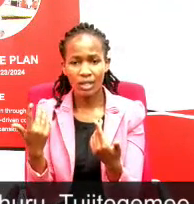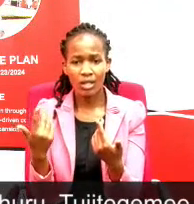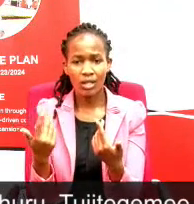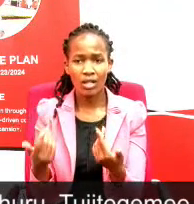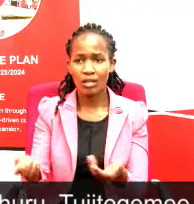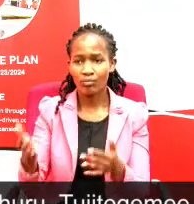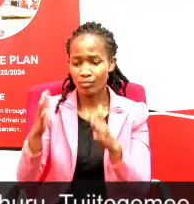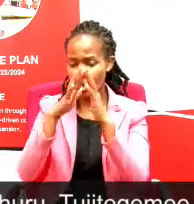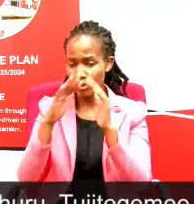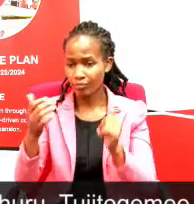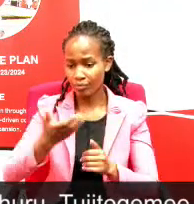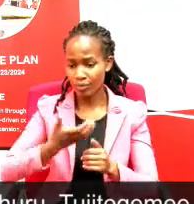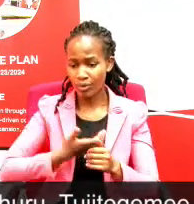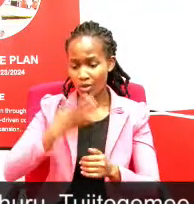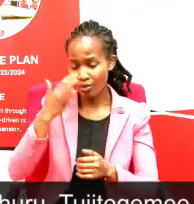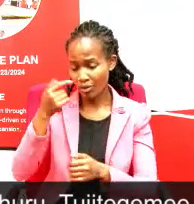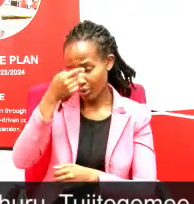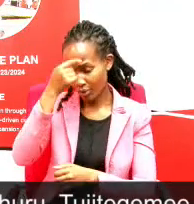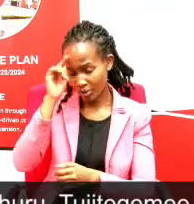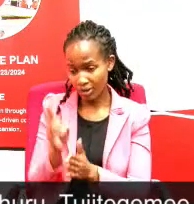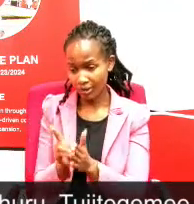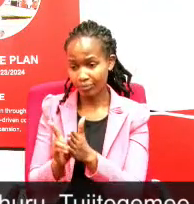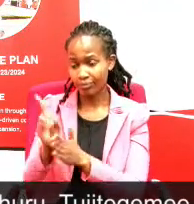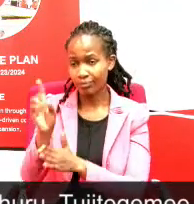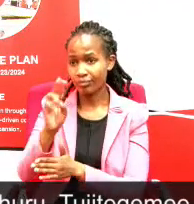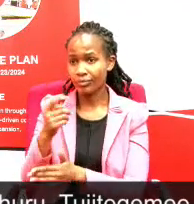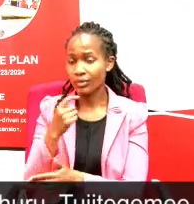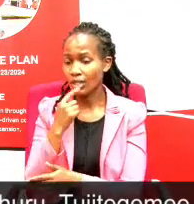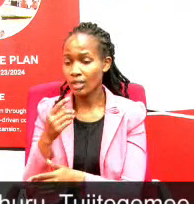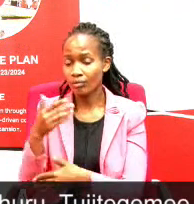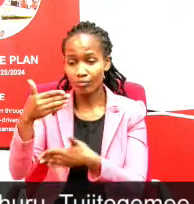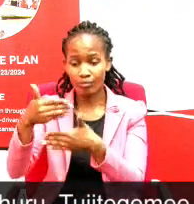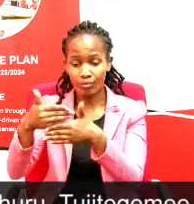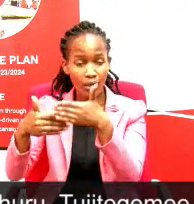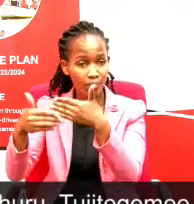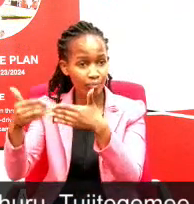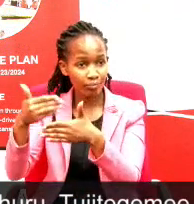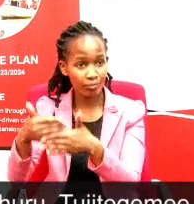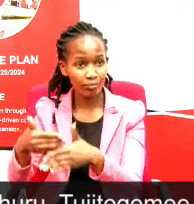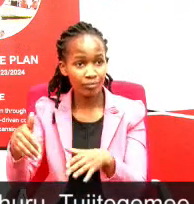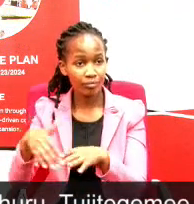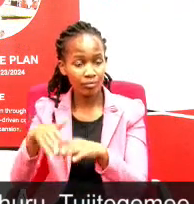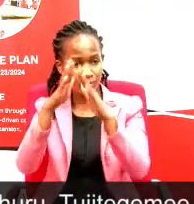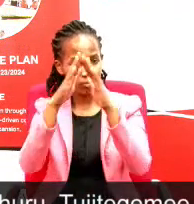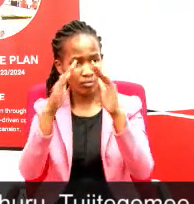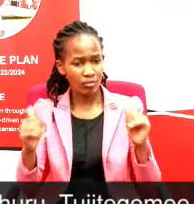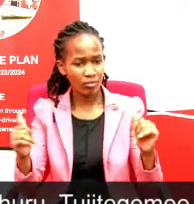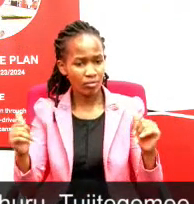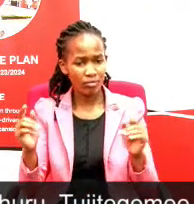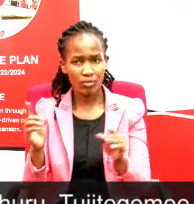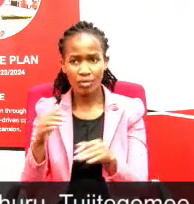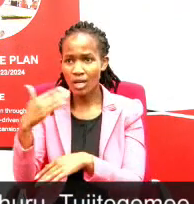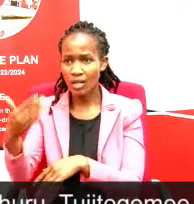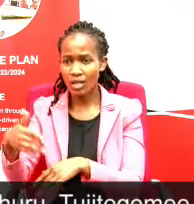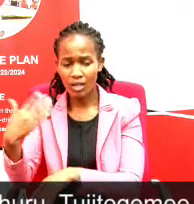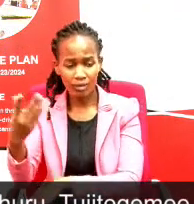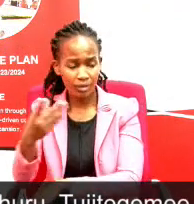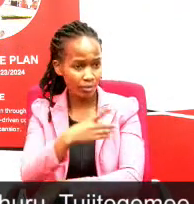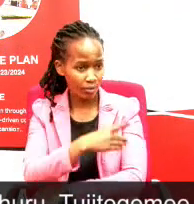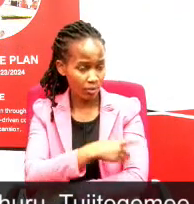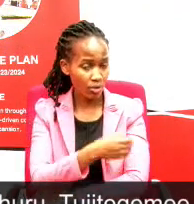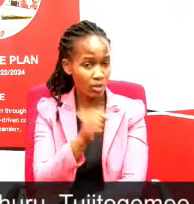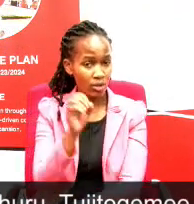it's a developing county, buildings are being built houses are being constructed every day,